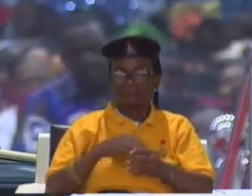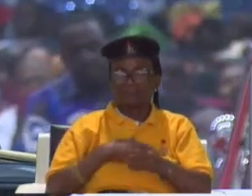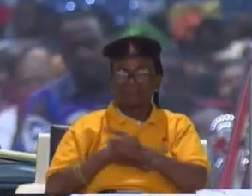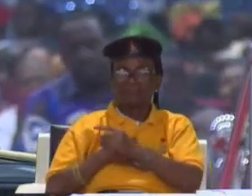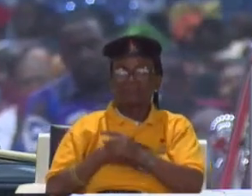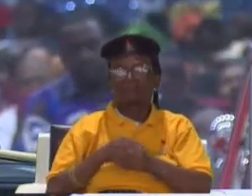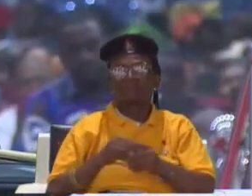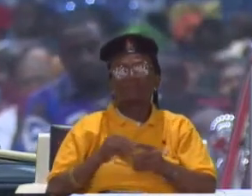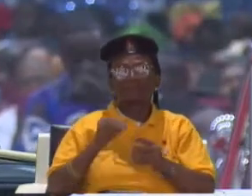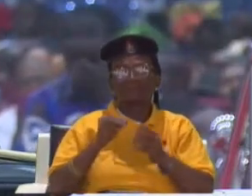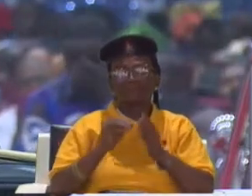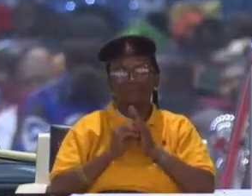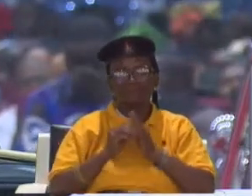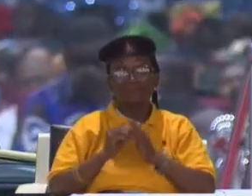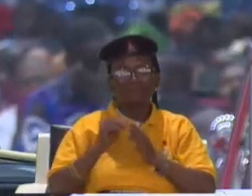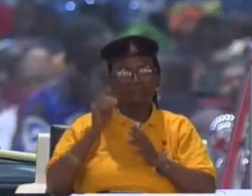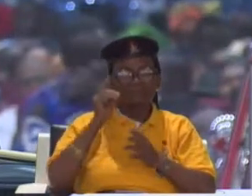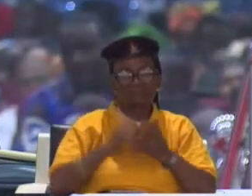what will I use it for?